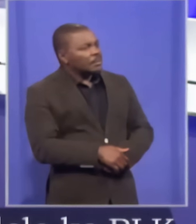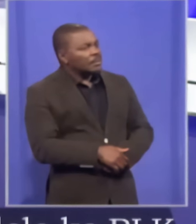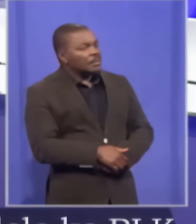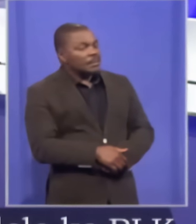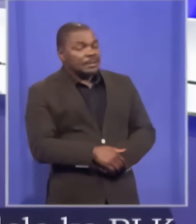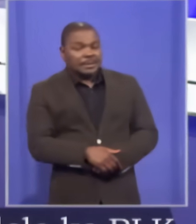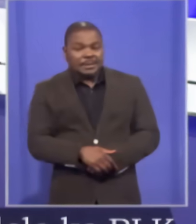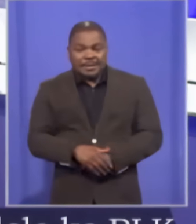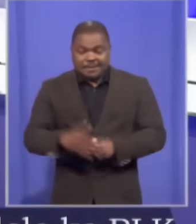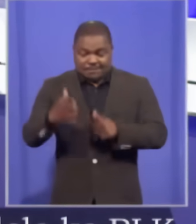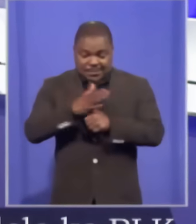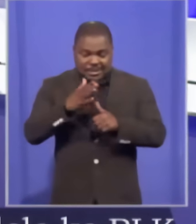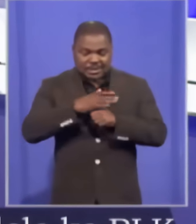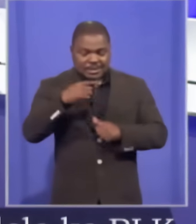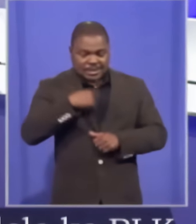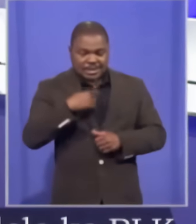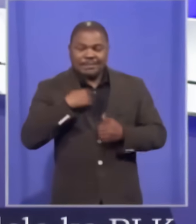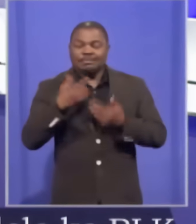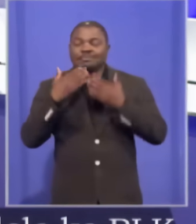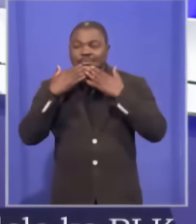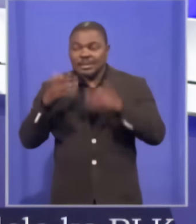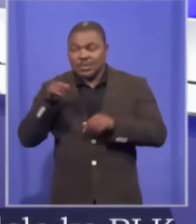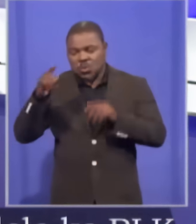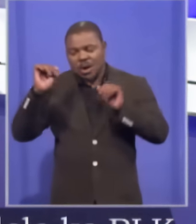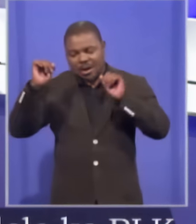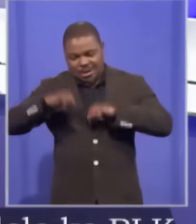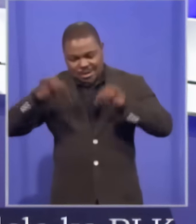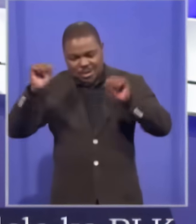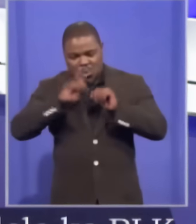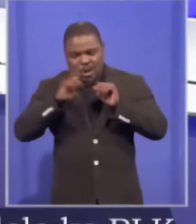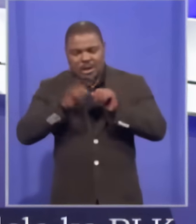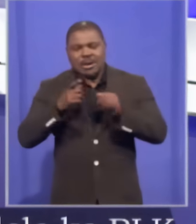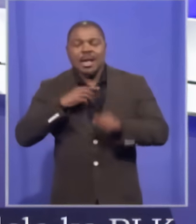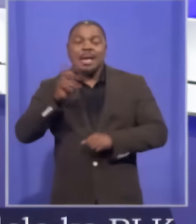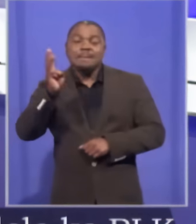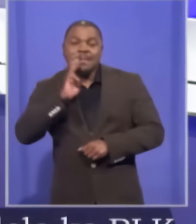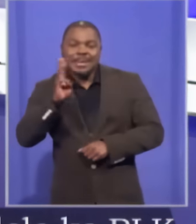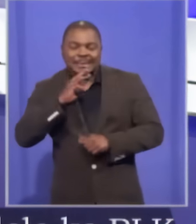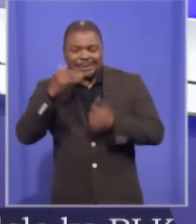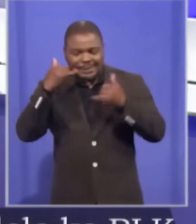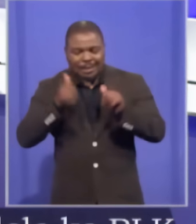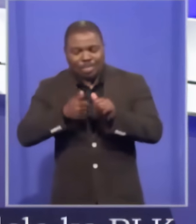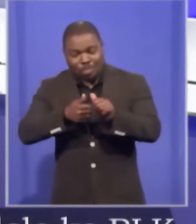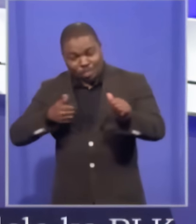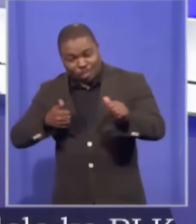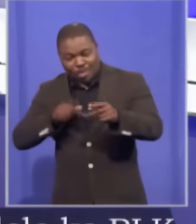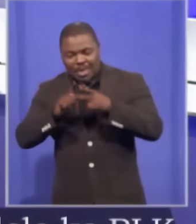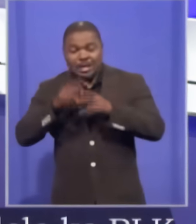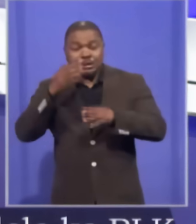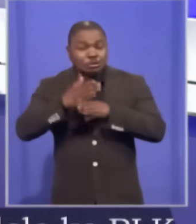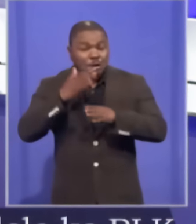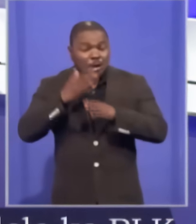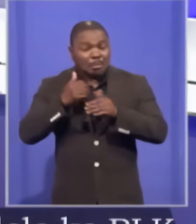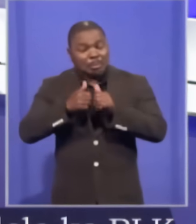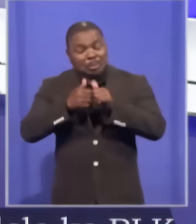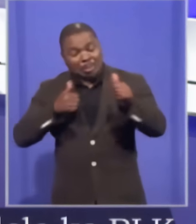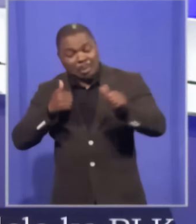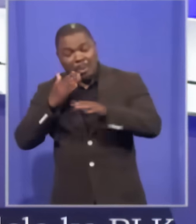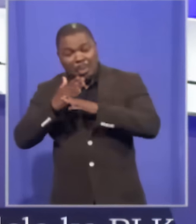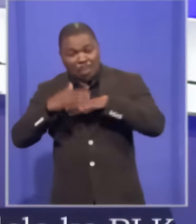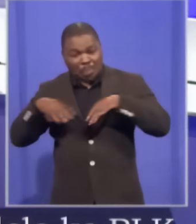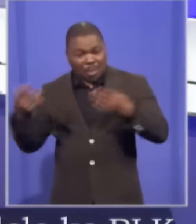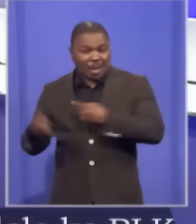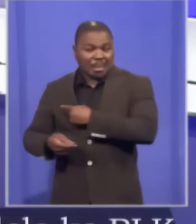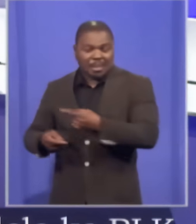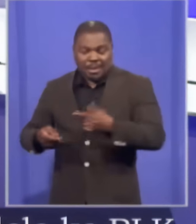Sa pele gore ke a leboga gore ba dumela gore go sana le tlhokego ya meetse le tlhokego ya mešomo ga gone jwale re bolela ka